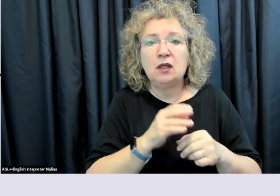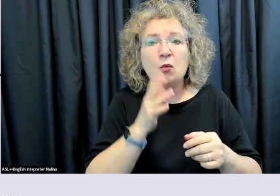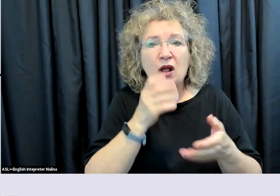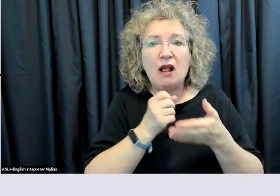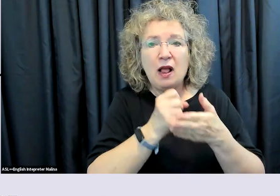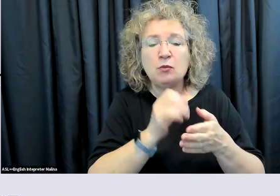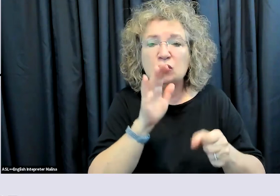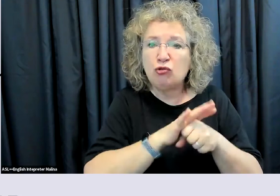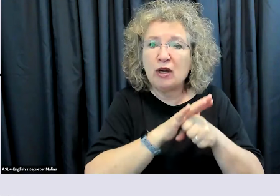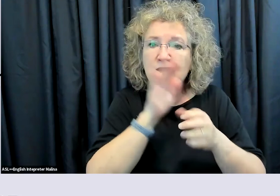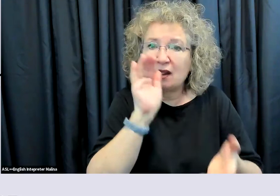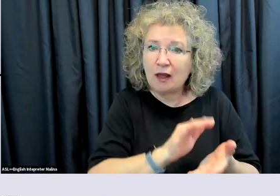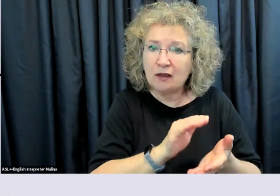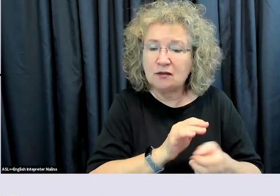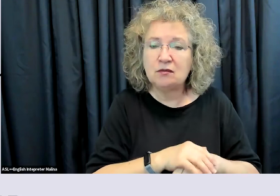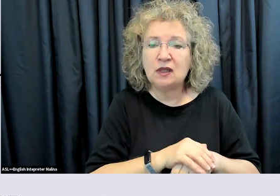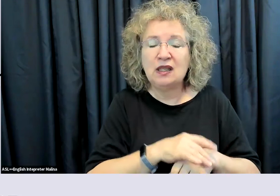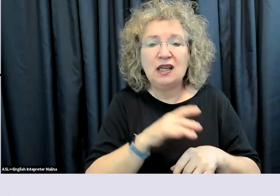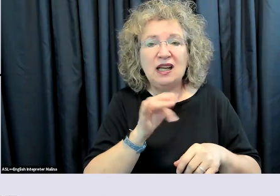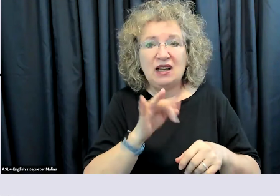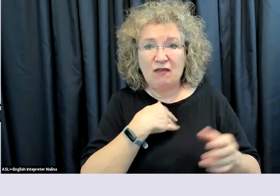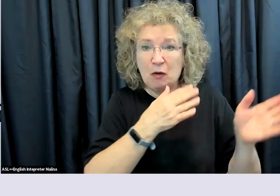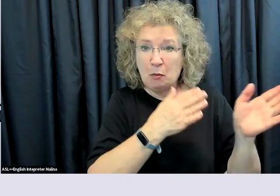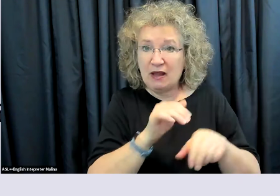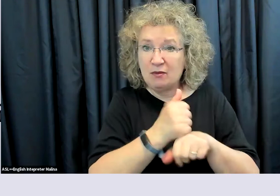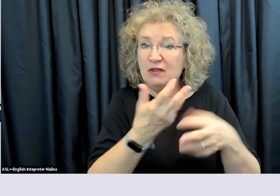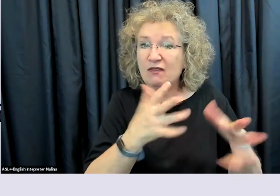control and reassurance. Next slide, please.